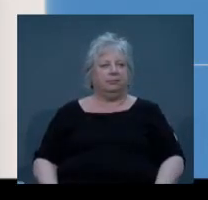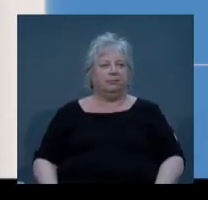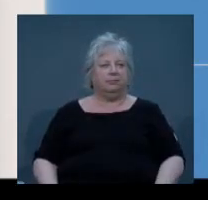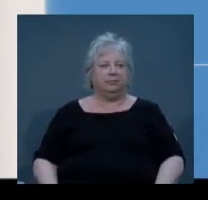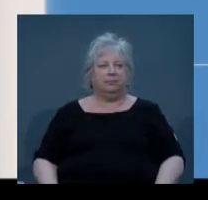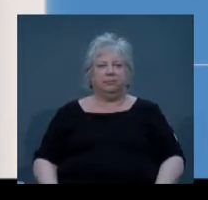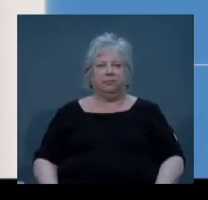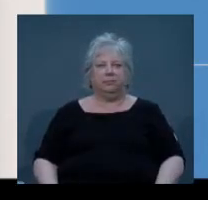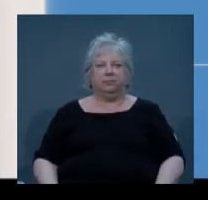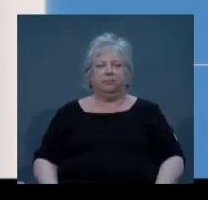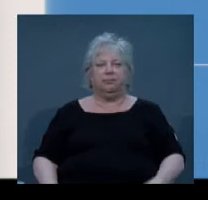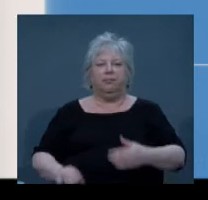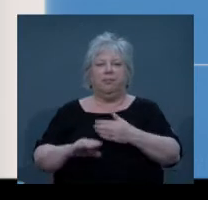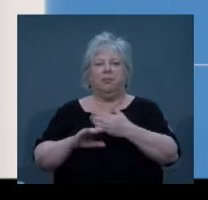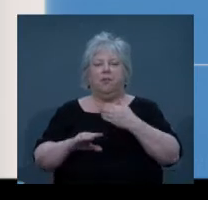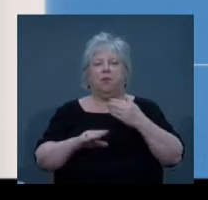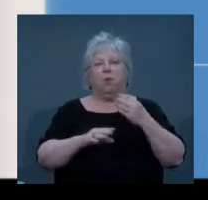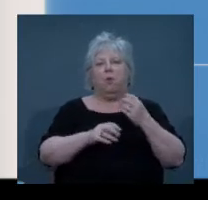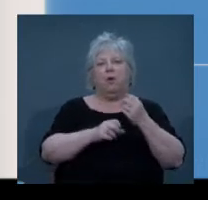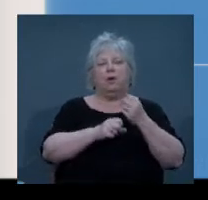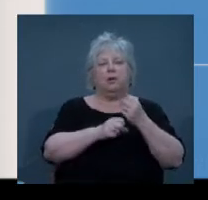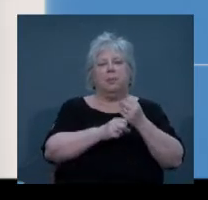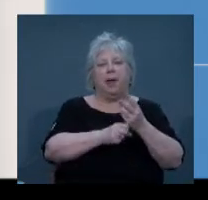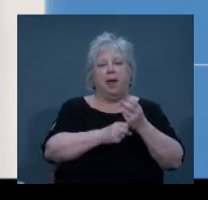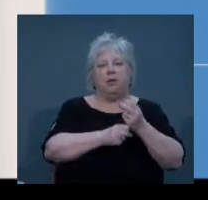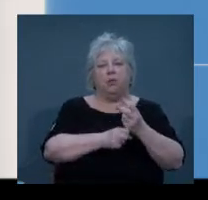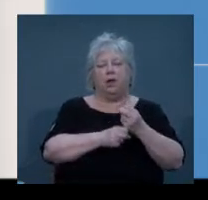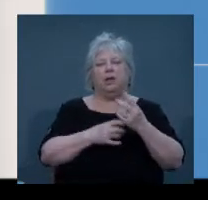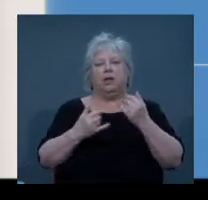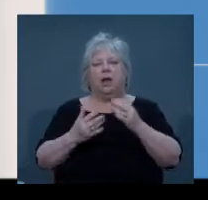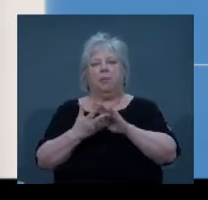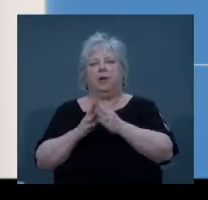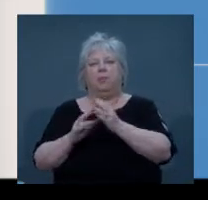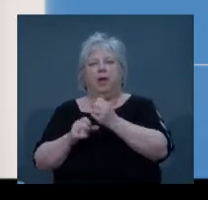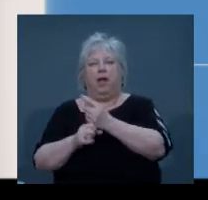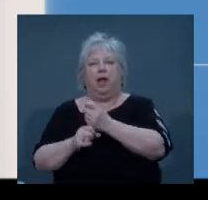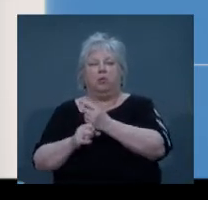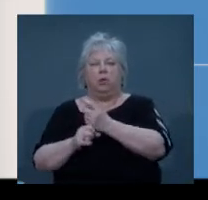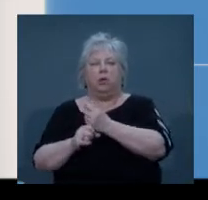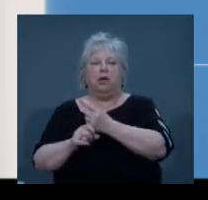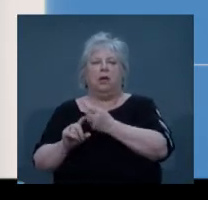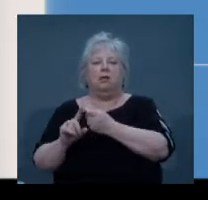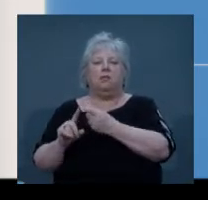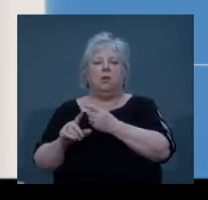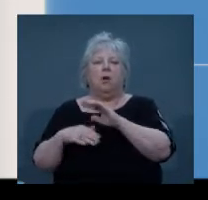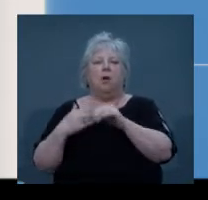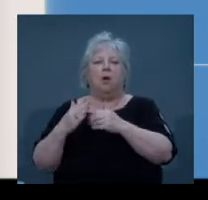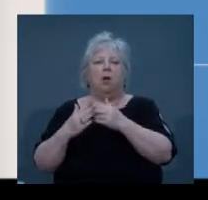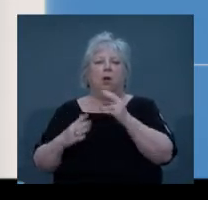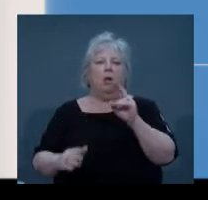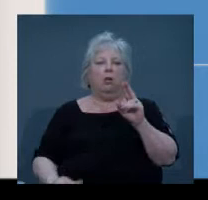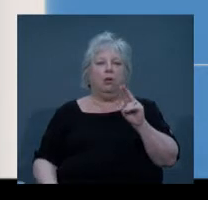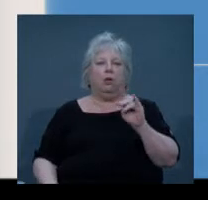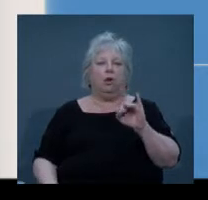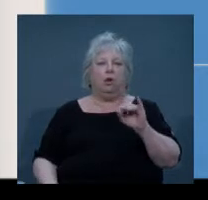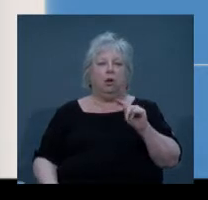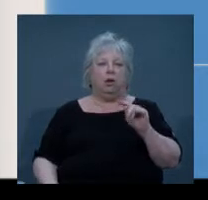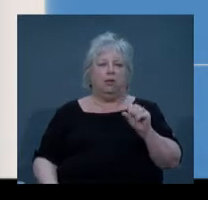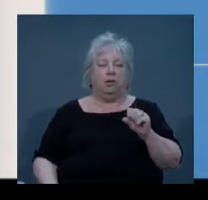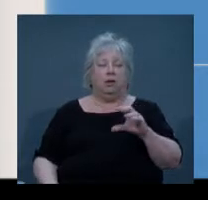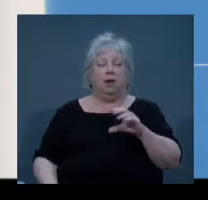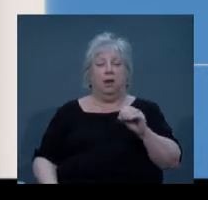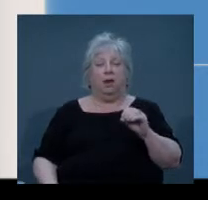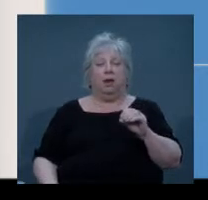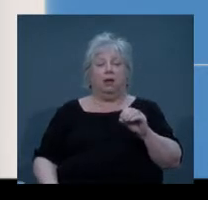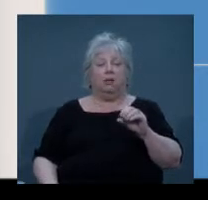So before it was biannually, so this is annually from all units, and there's no